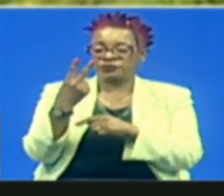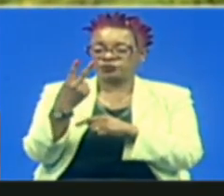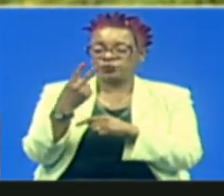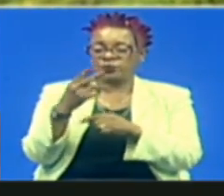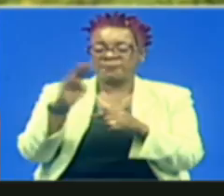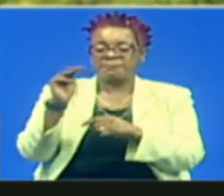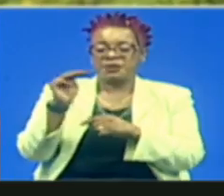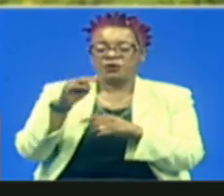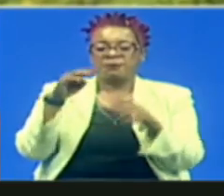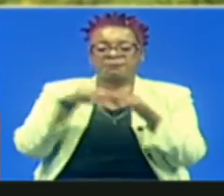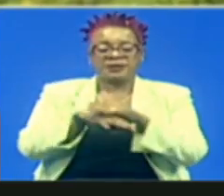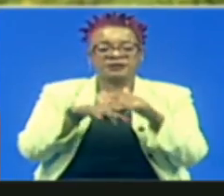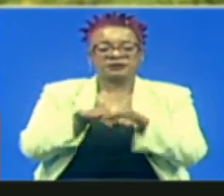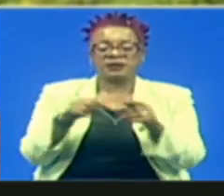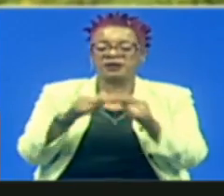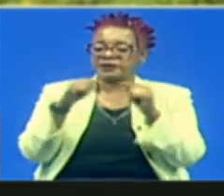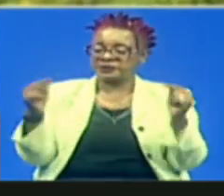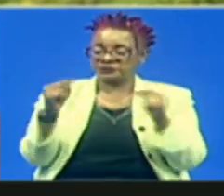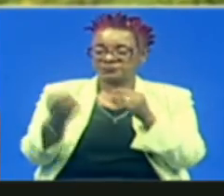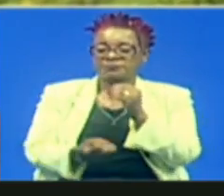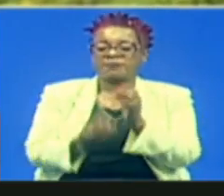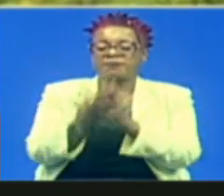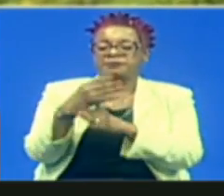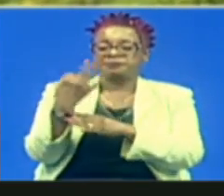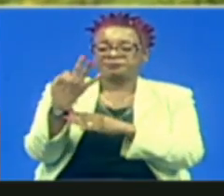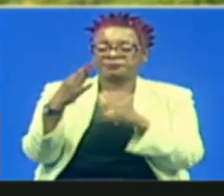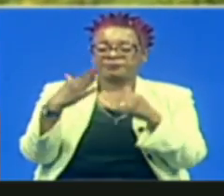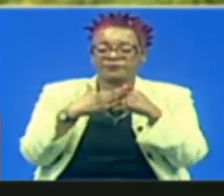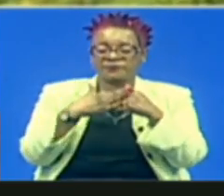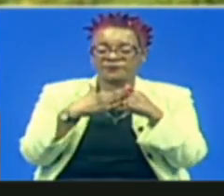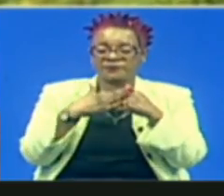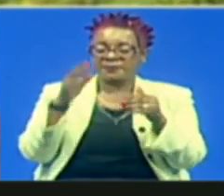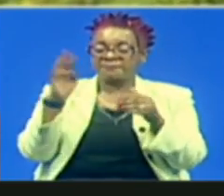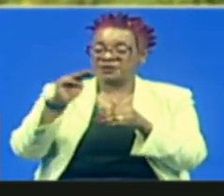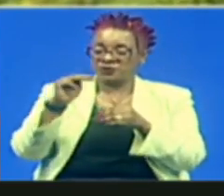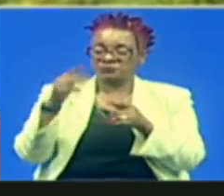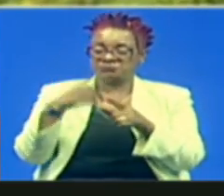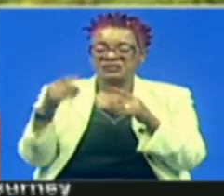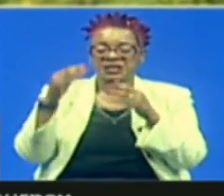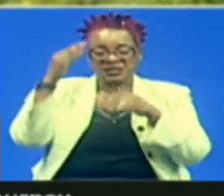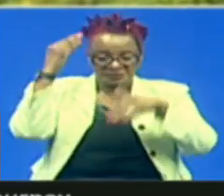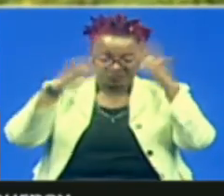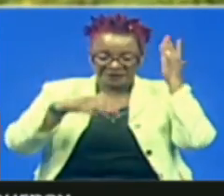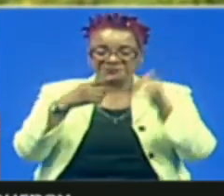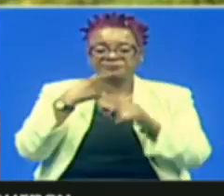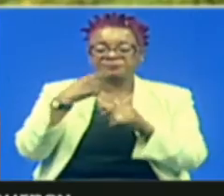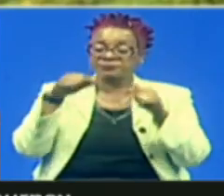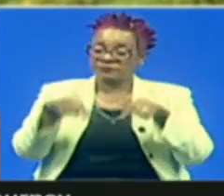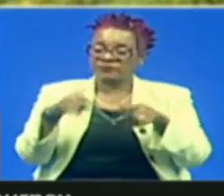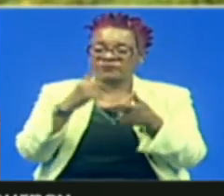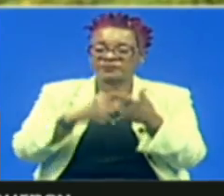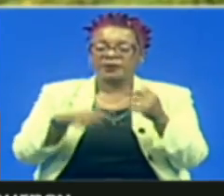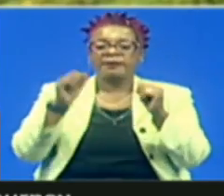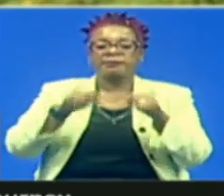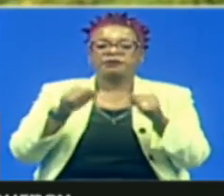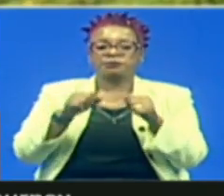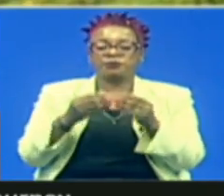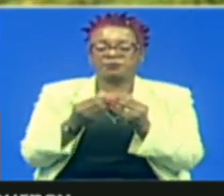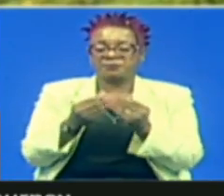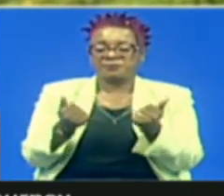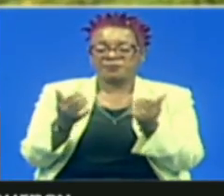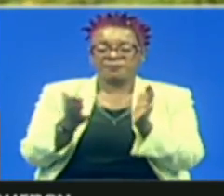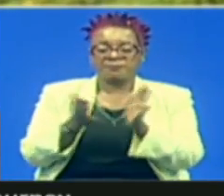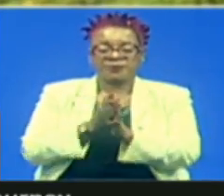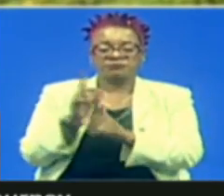bags, against a production of about 39 million bags, but experts argue that this year's harvest could be hit by the invasion of the